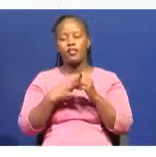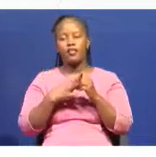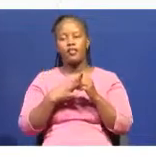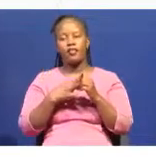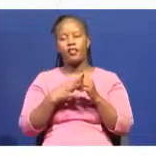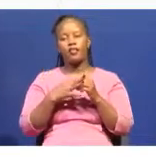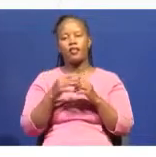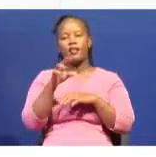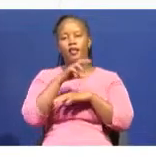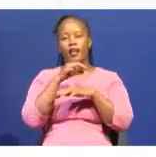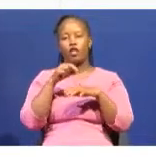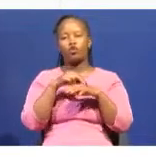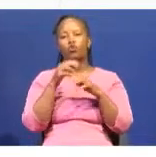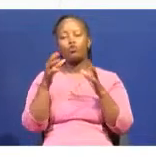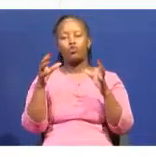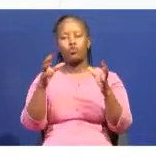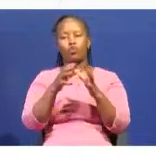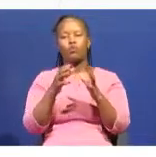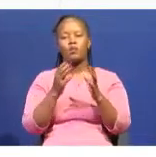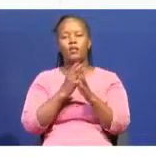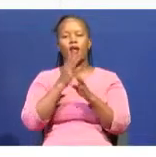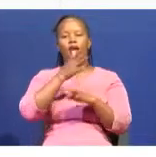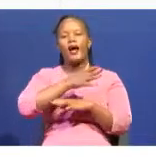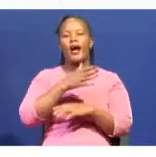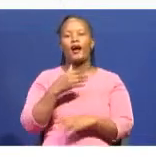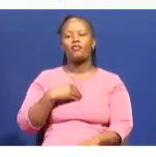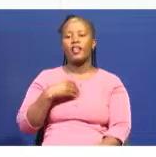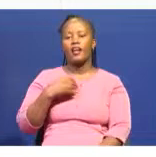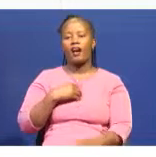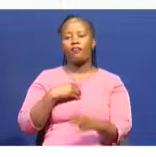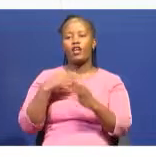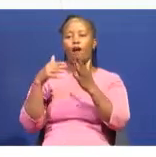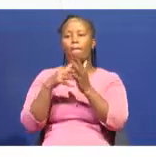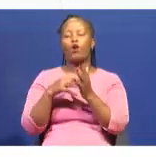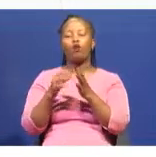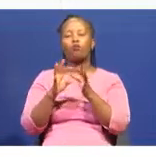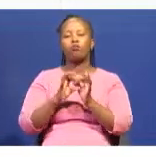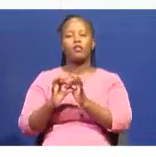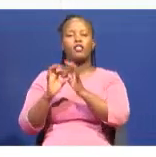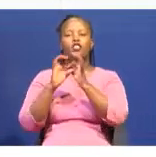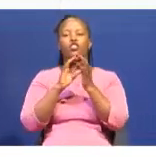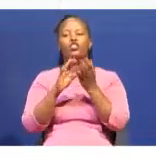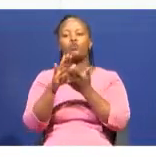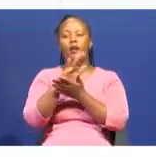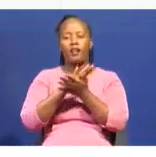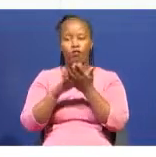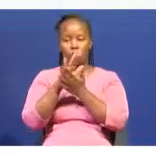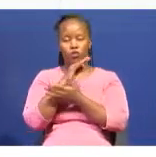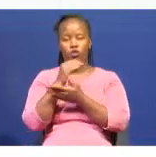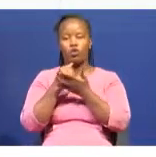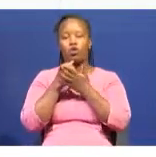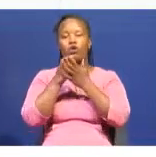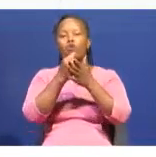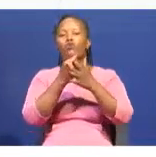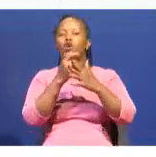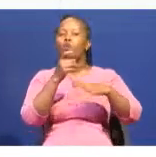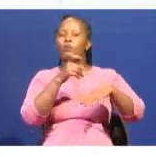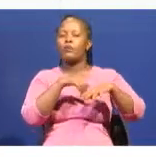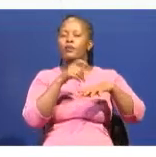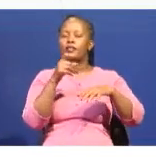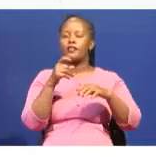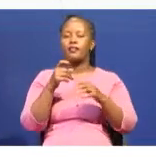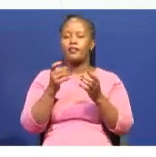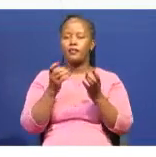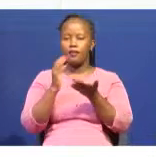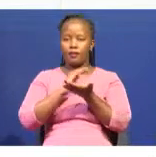Exhibition after developing AfroChain, a blockchain-powered platform that enables real-time tracking of public